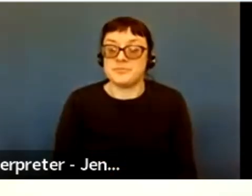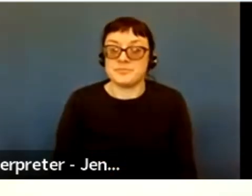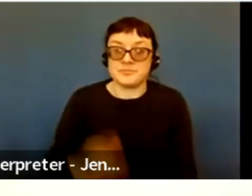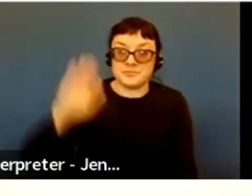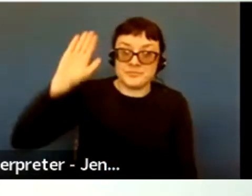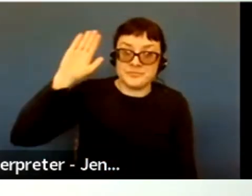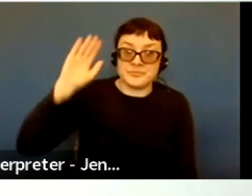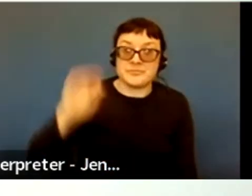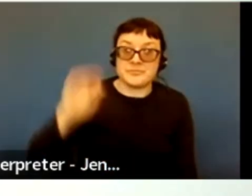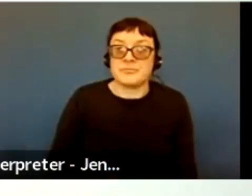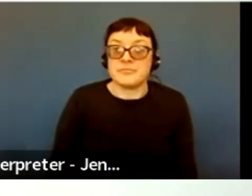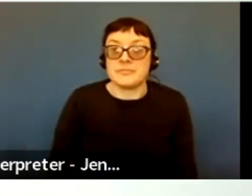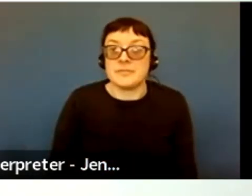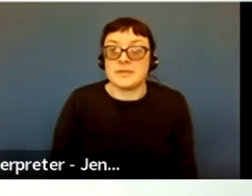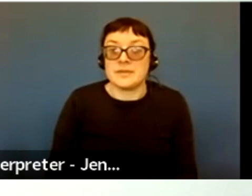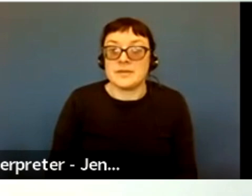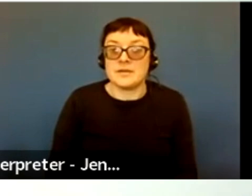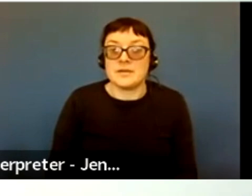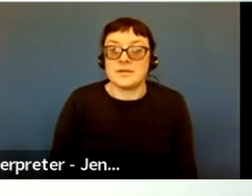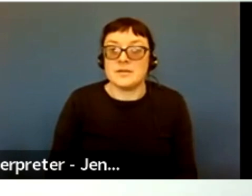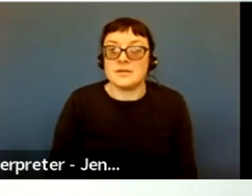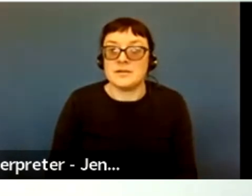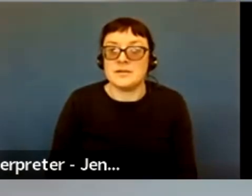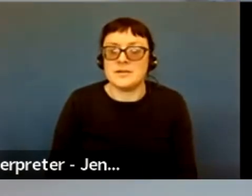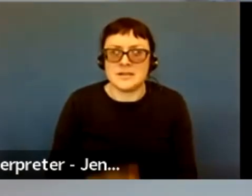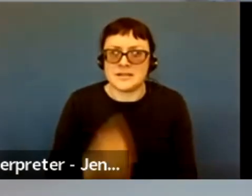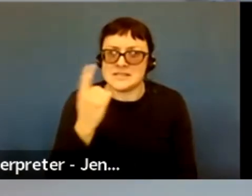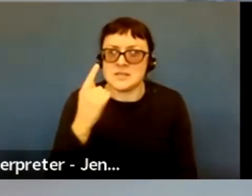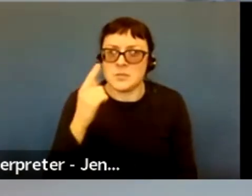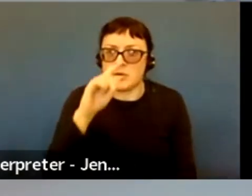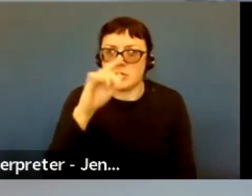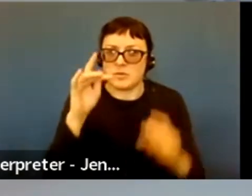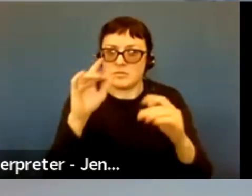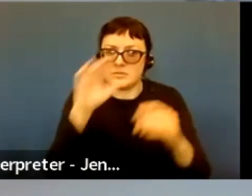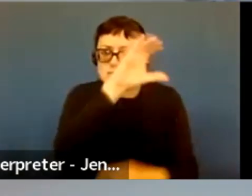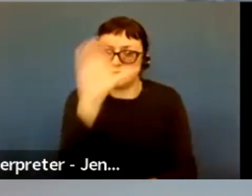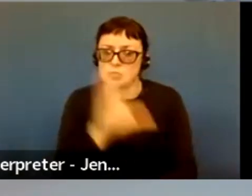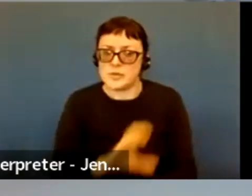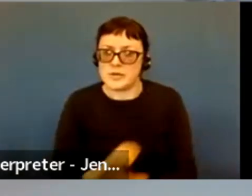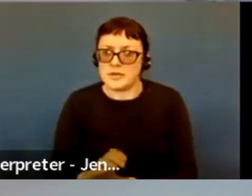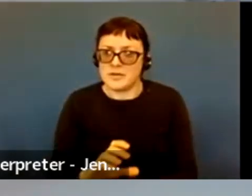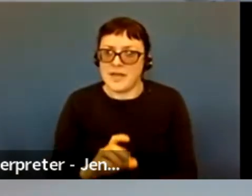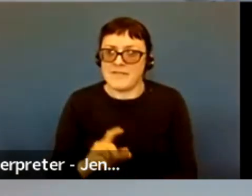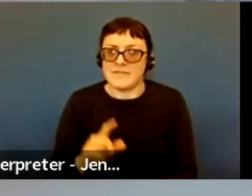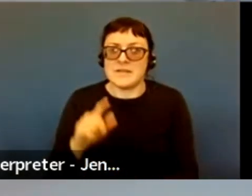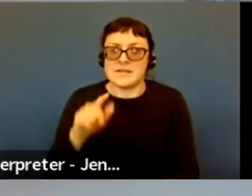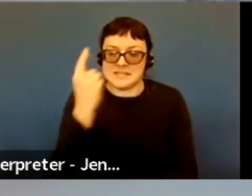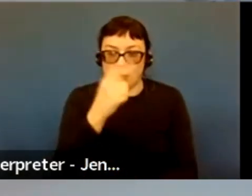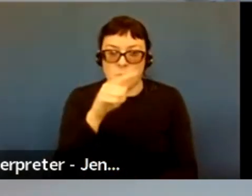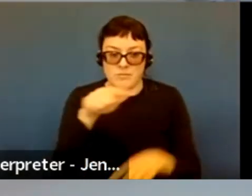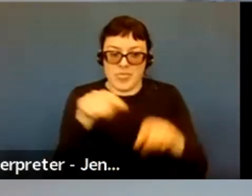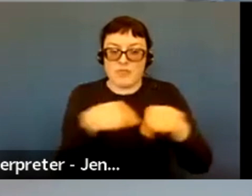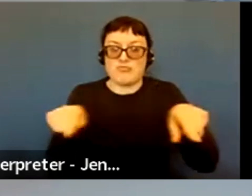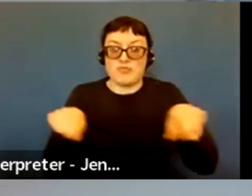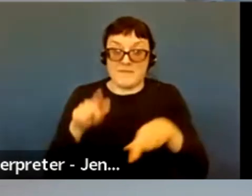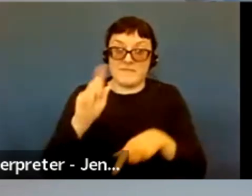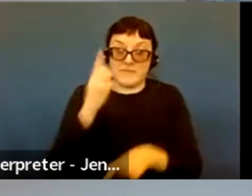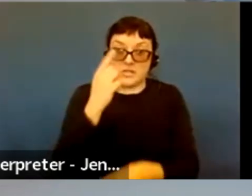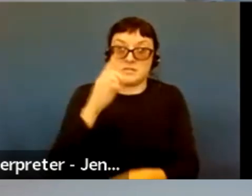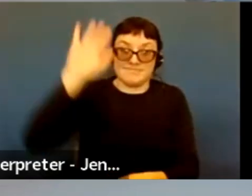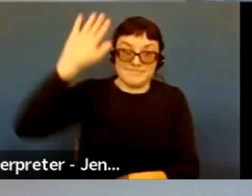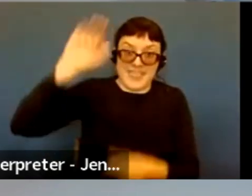Can I ask a question? Yes. And there's someone online as well? We'll start here. I saw the hand first, sorry. And